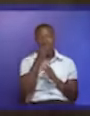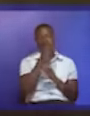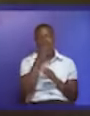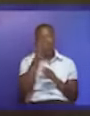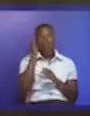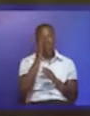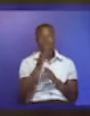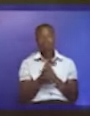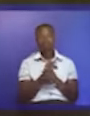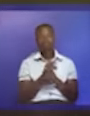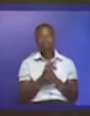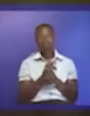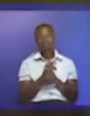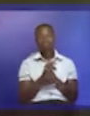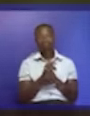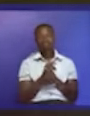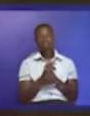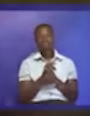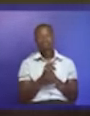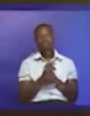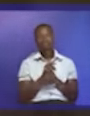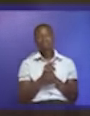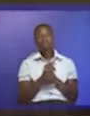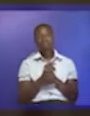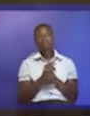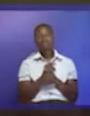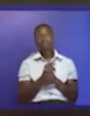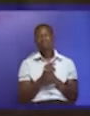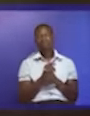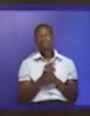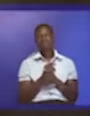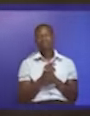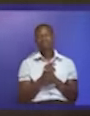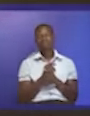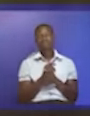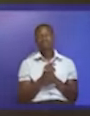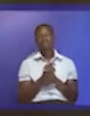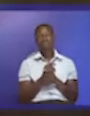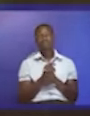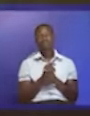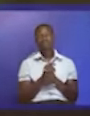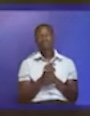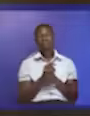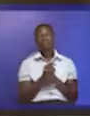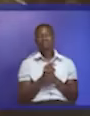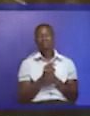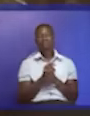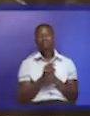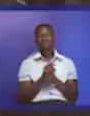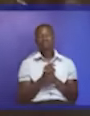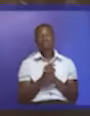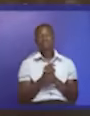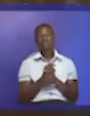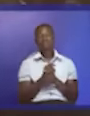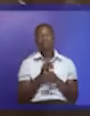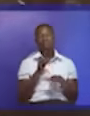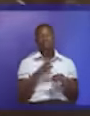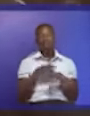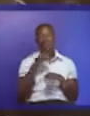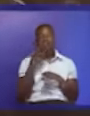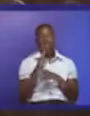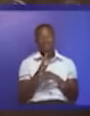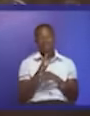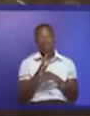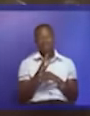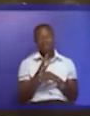Hallelujah. Praise the name of the Lord. Hallelujah. I don't know what time they would be allowed to